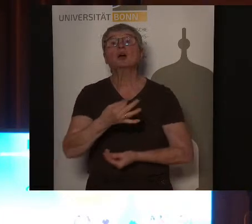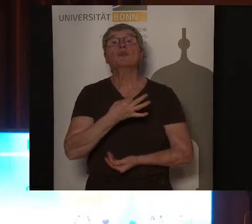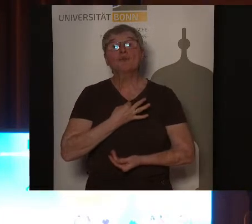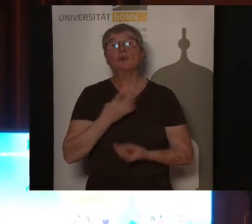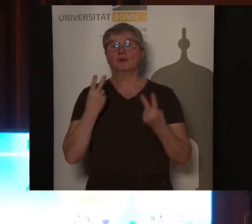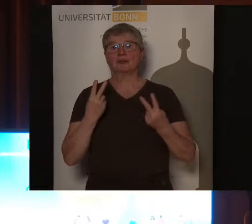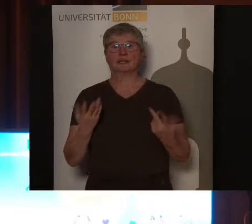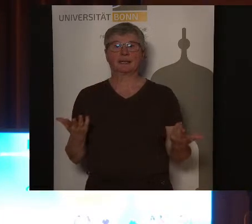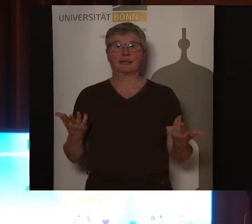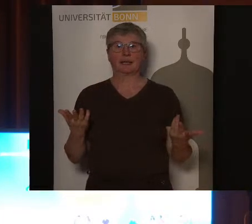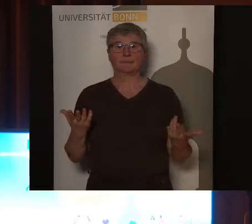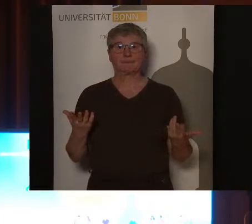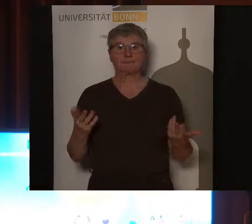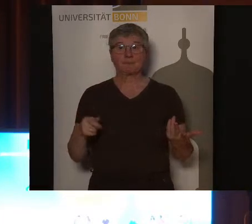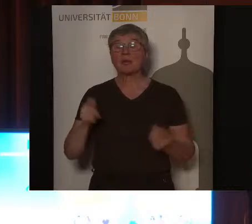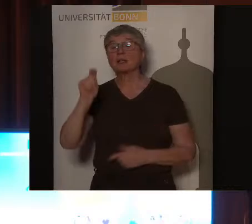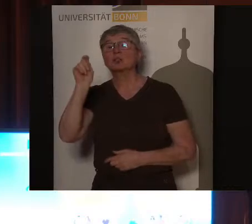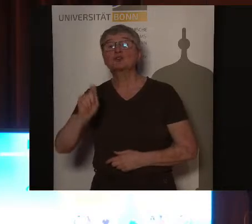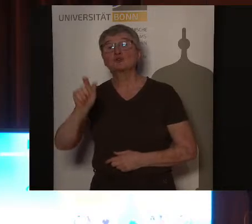teaching.